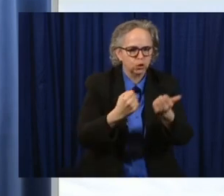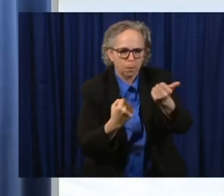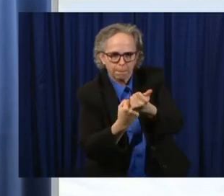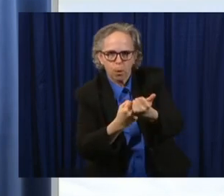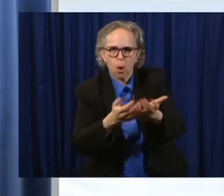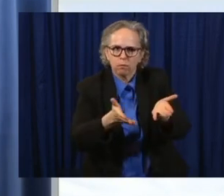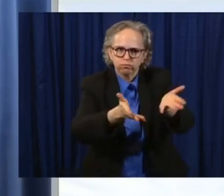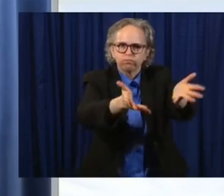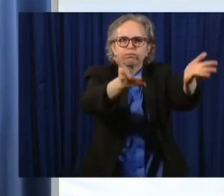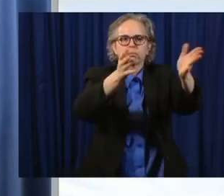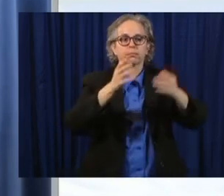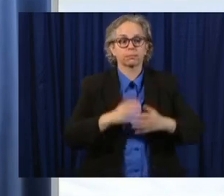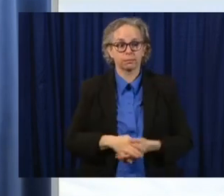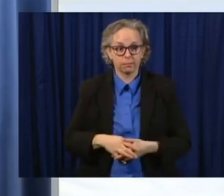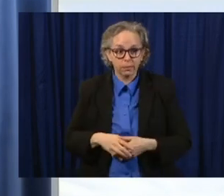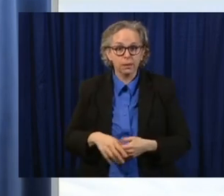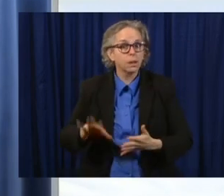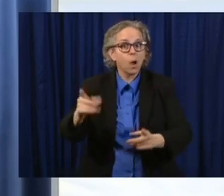no child